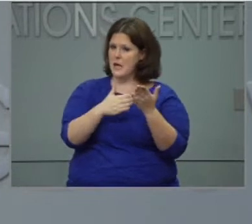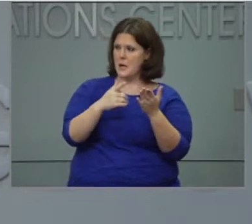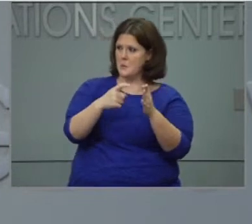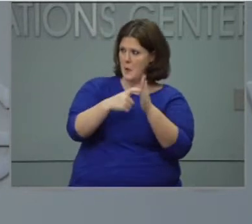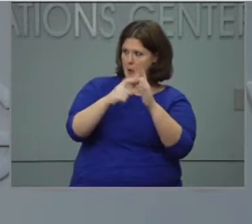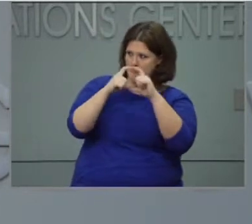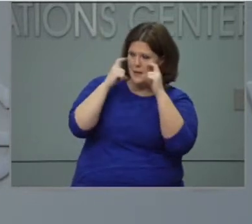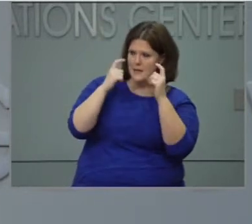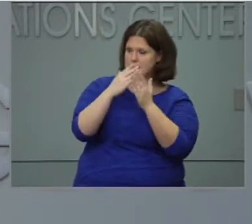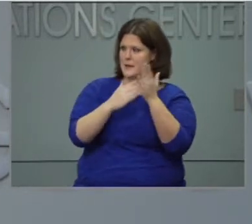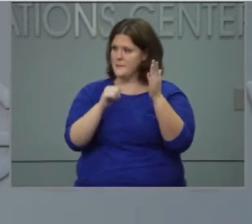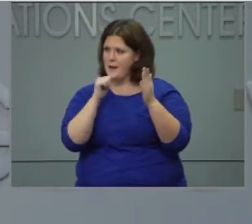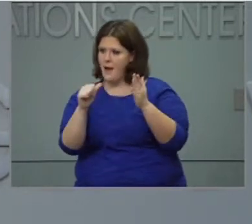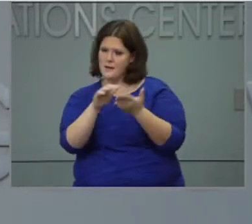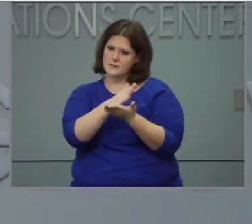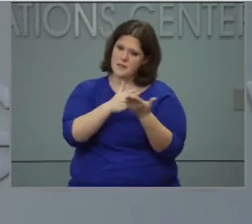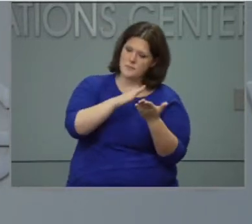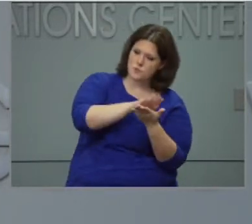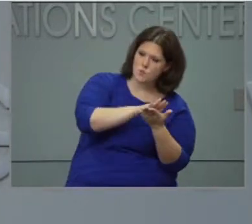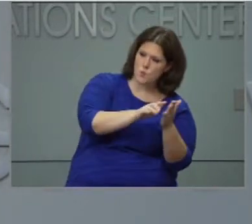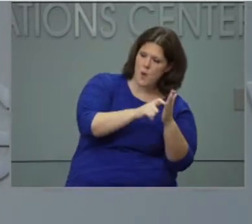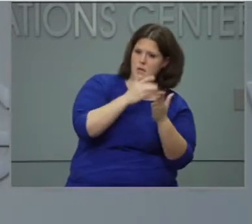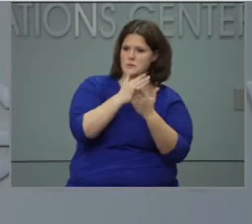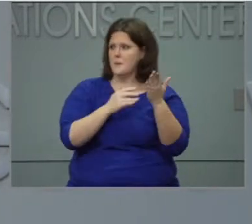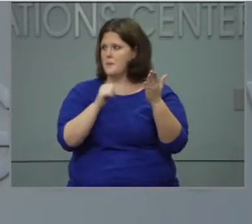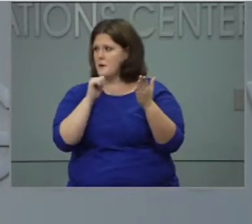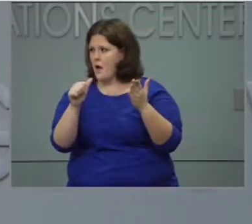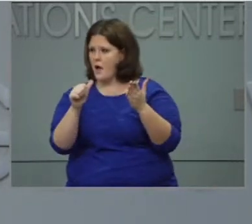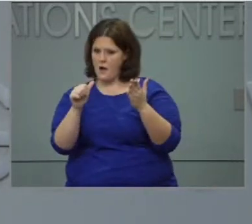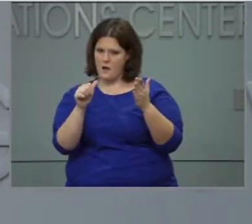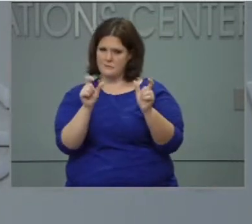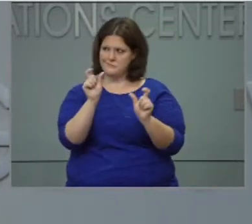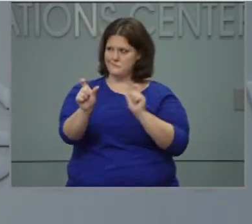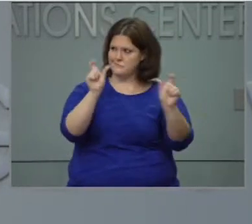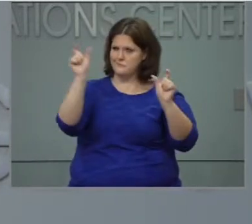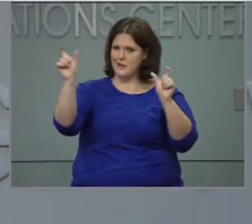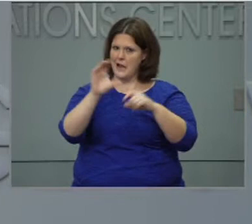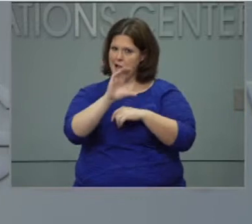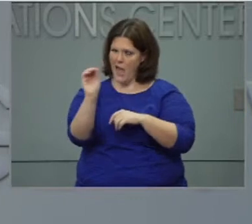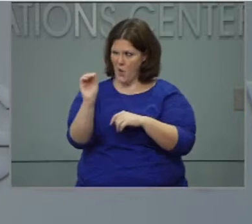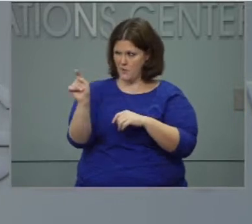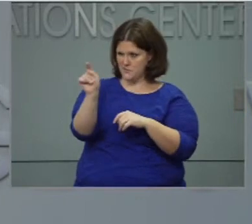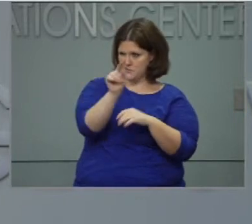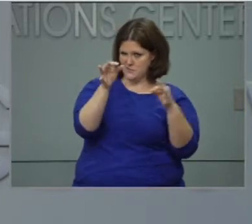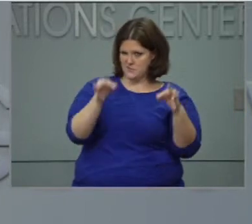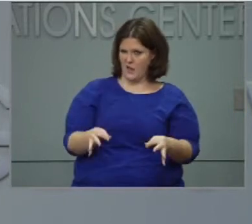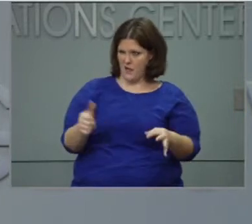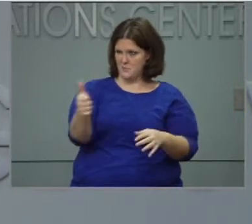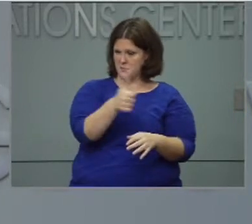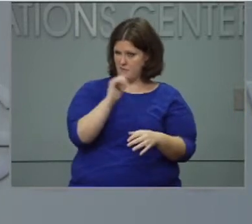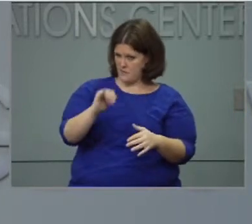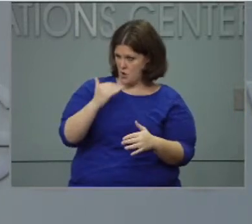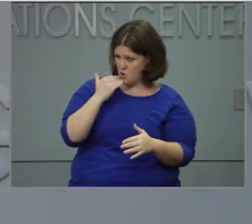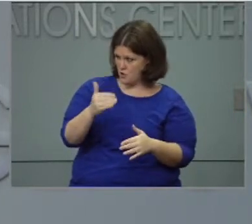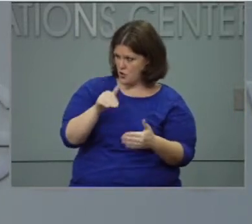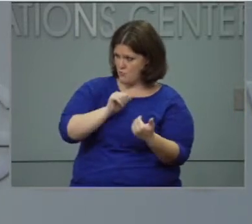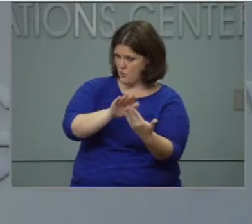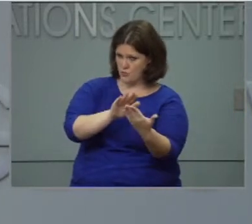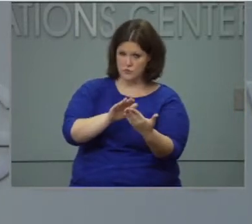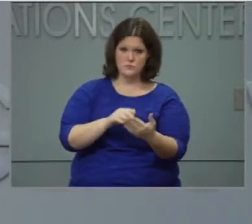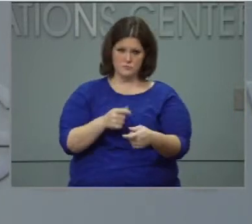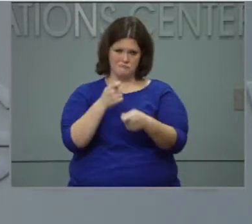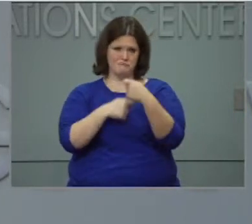As you mentioned, some of the schools are, some aren't. Is this piecemeal approach really an effective way to deal with the surge that we're experiencing right now?